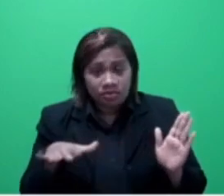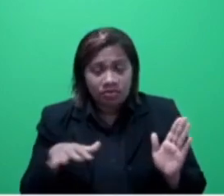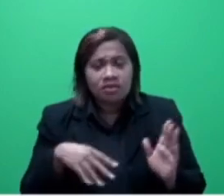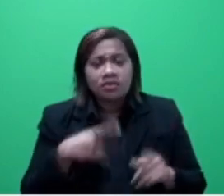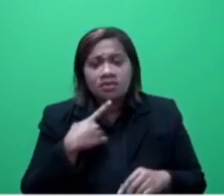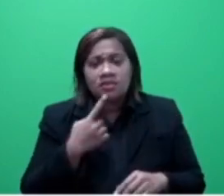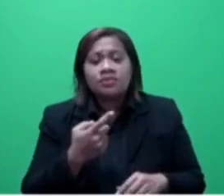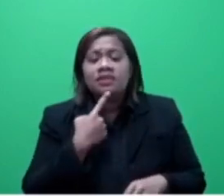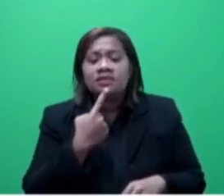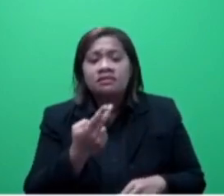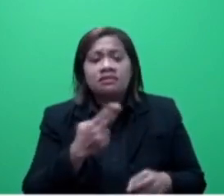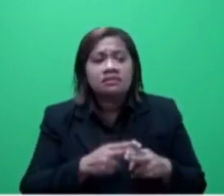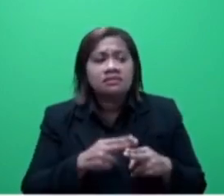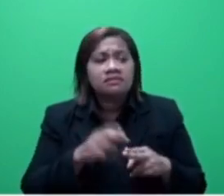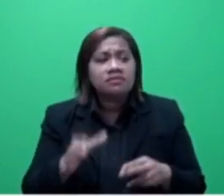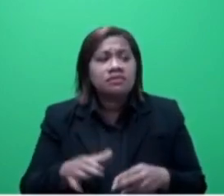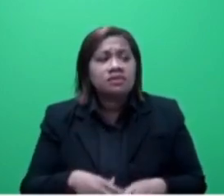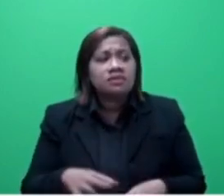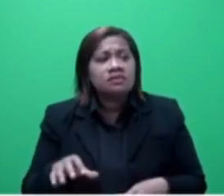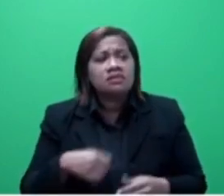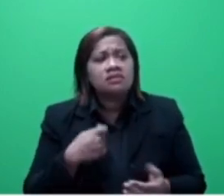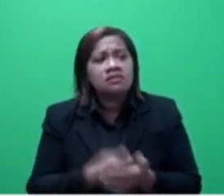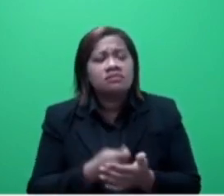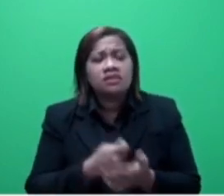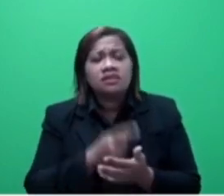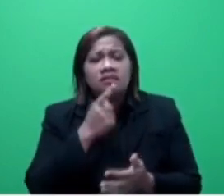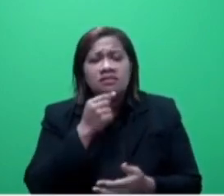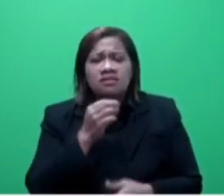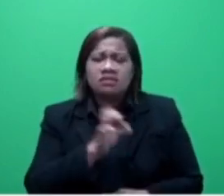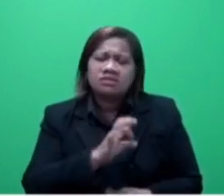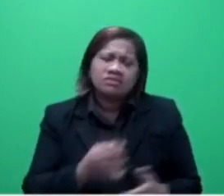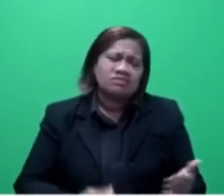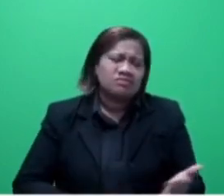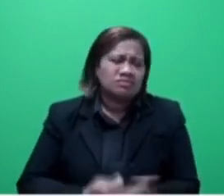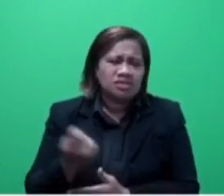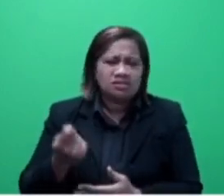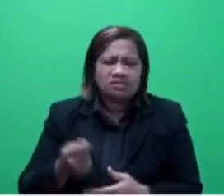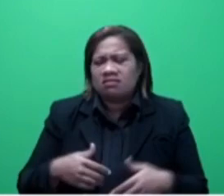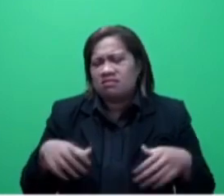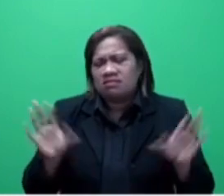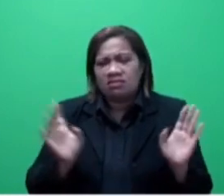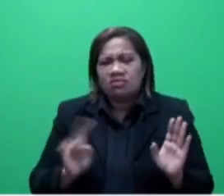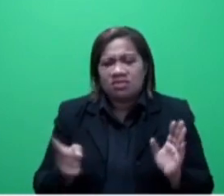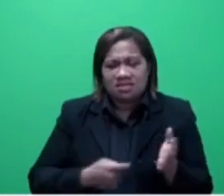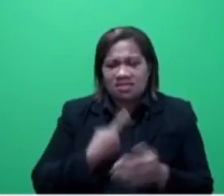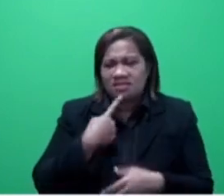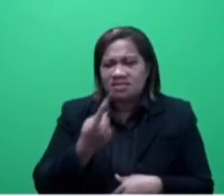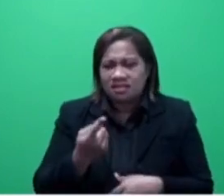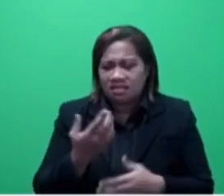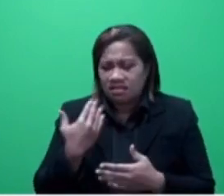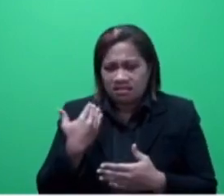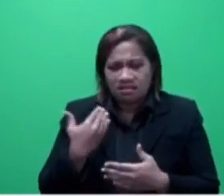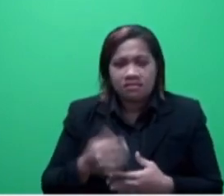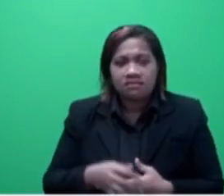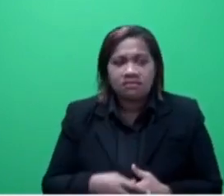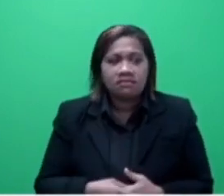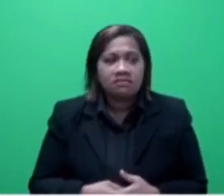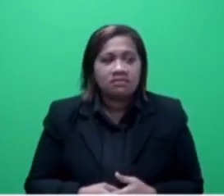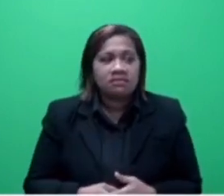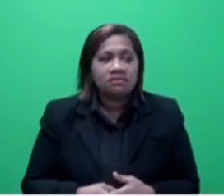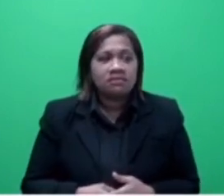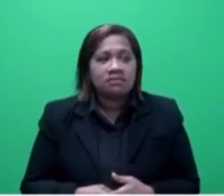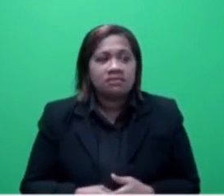the farmers, take the money and the loan and don't pay it back, or whatever he said earlier on. And sorry, my